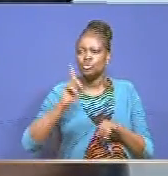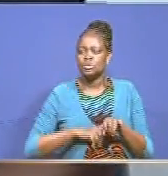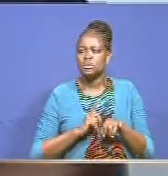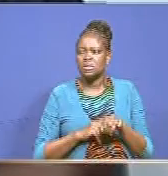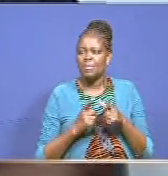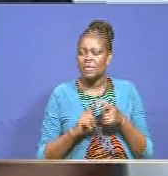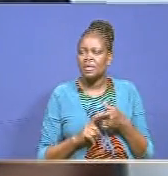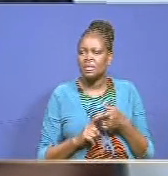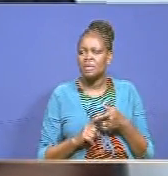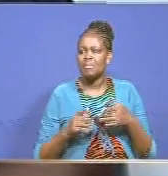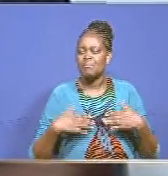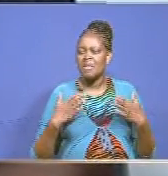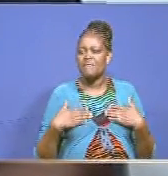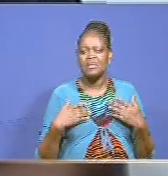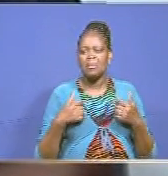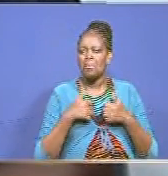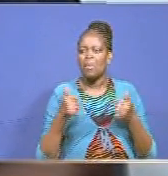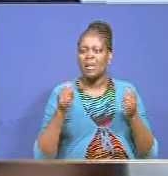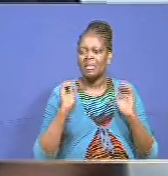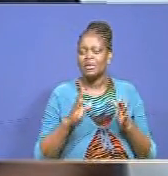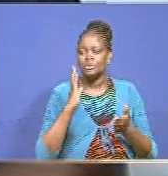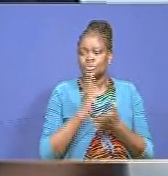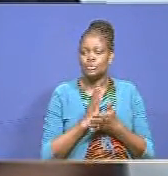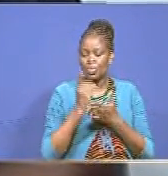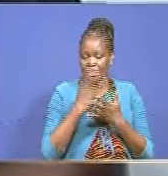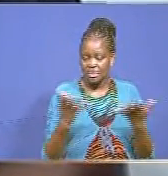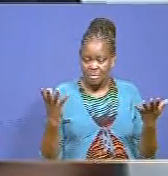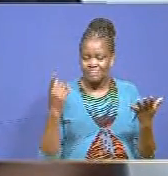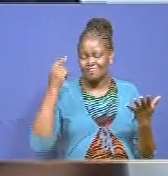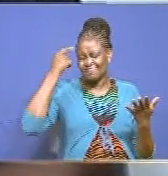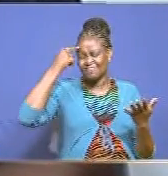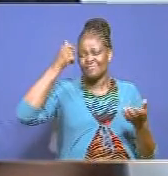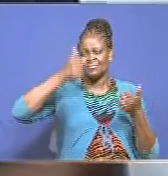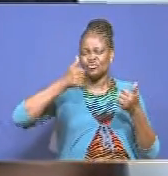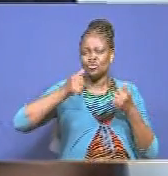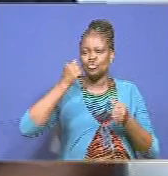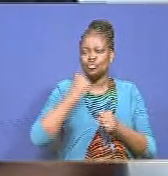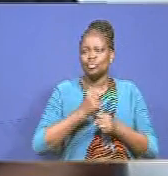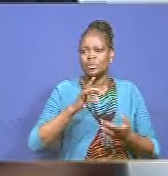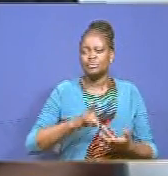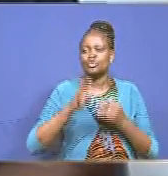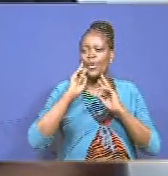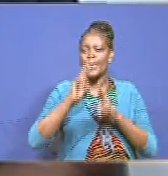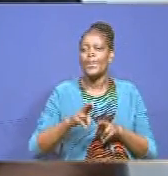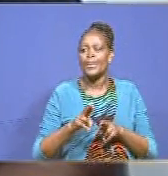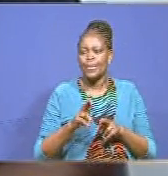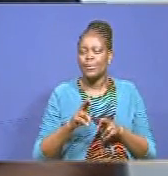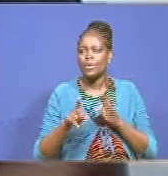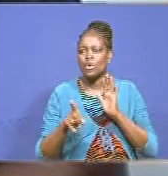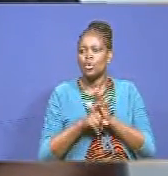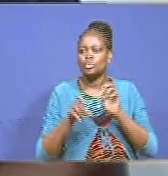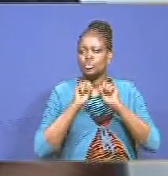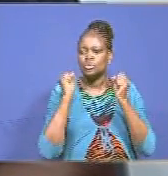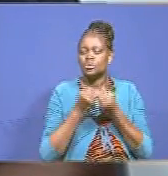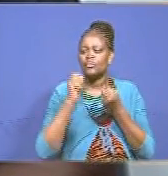And their behavior is unwanting. In fact, one thing we were contemplating is to do a special report mm-hmm. to the Law Society of